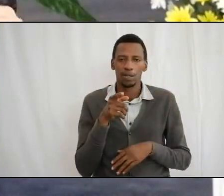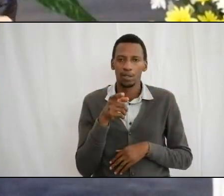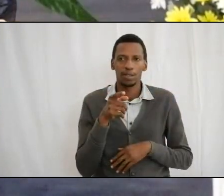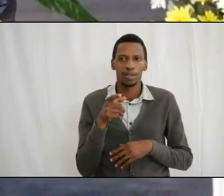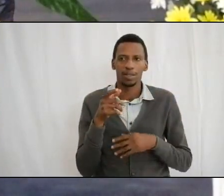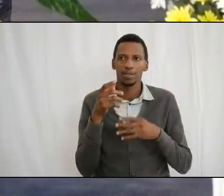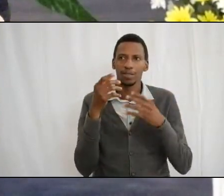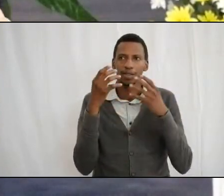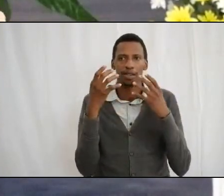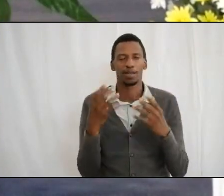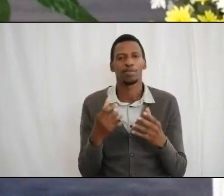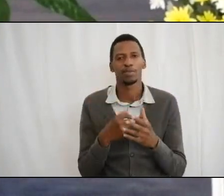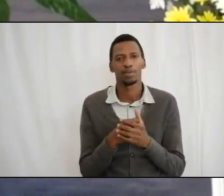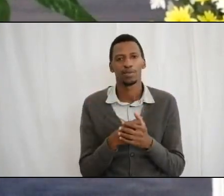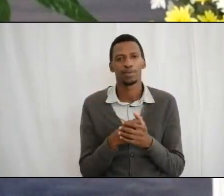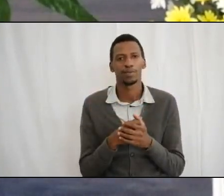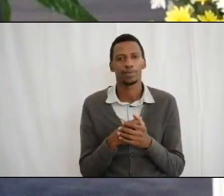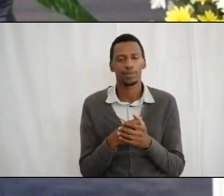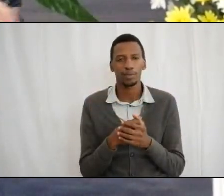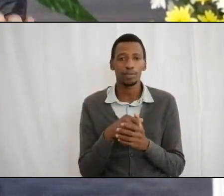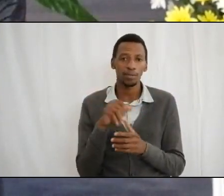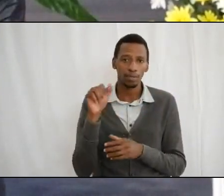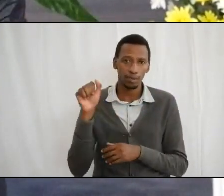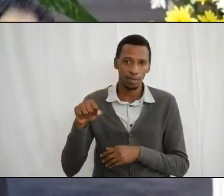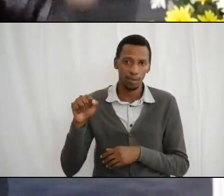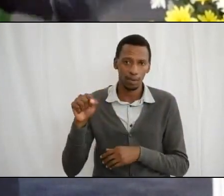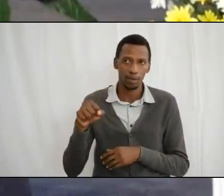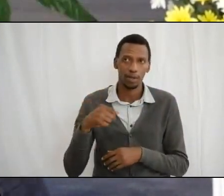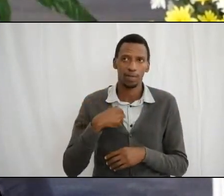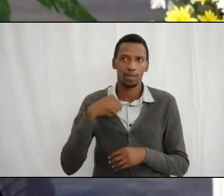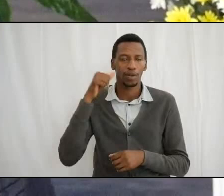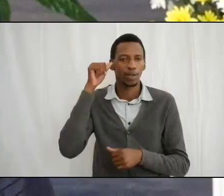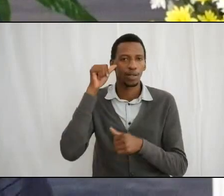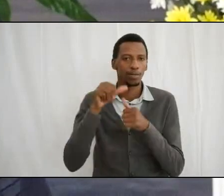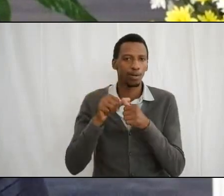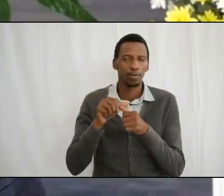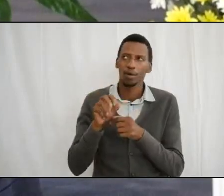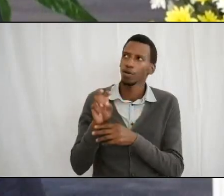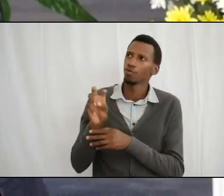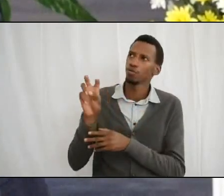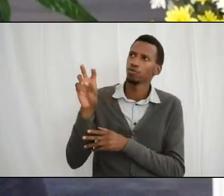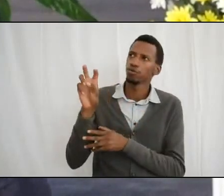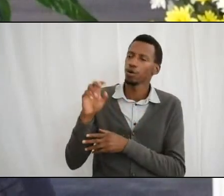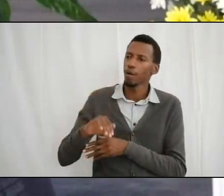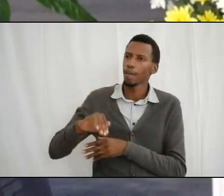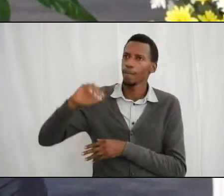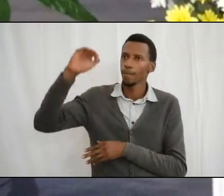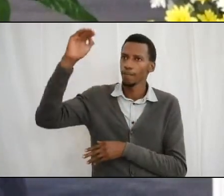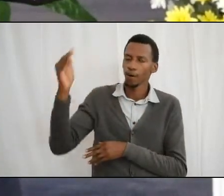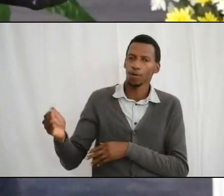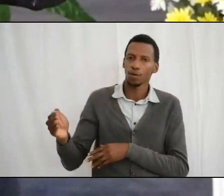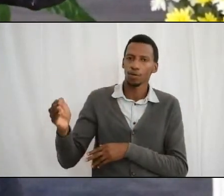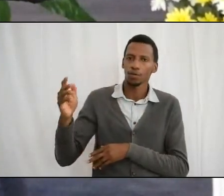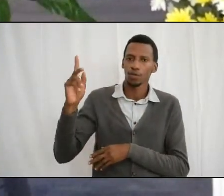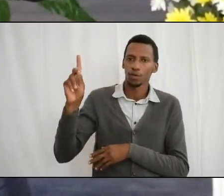too much." And yes, I remember looking at Mount Kilimanjaro, all of